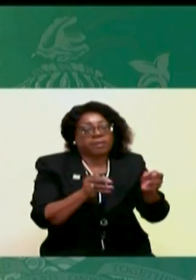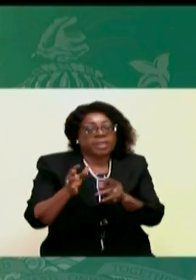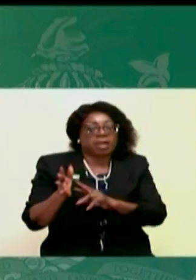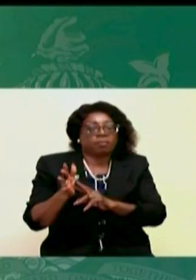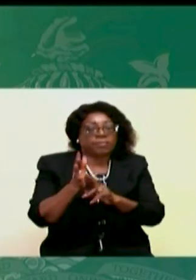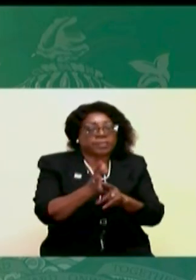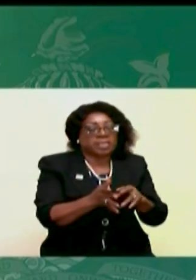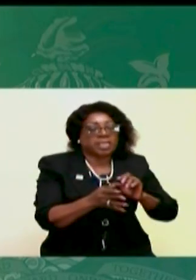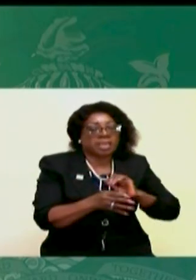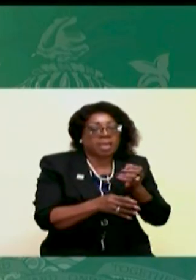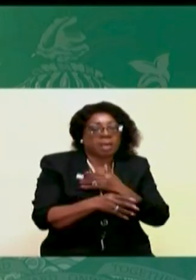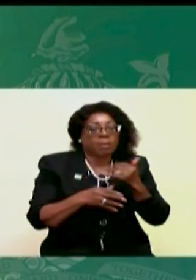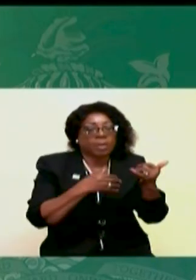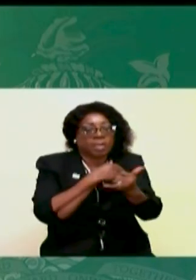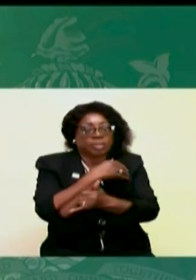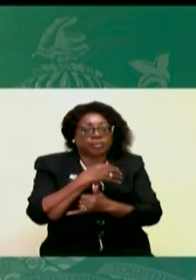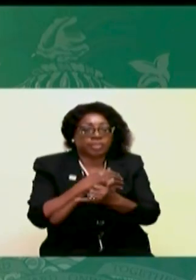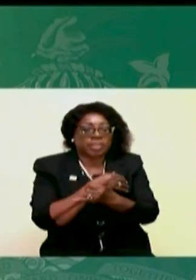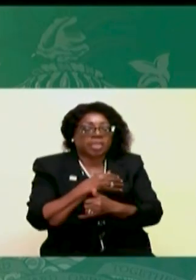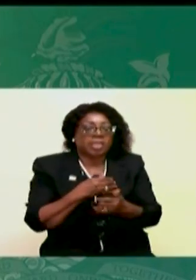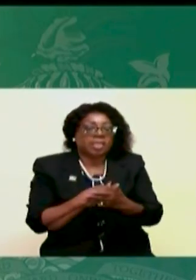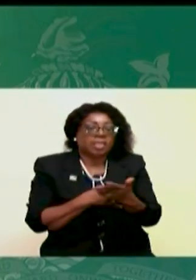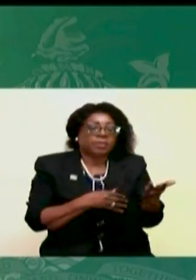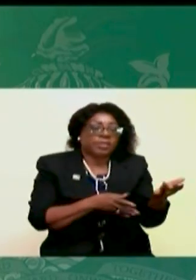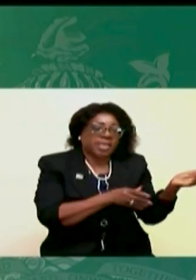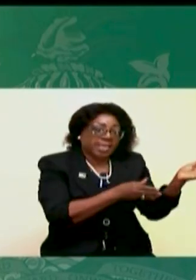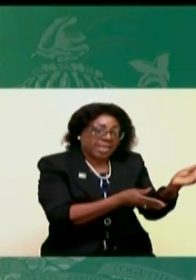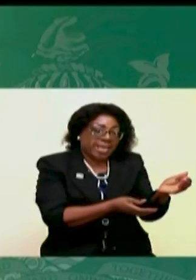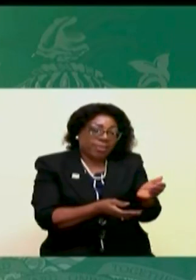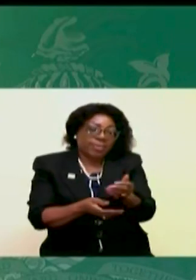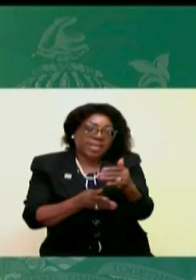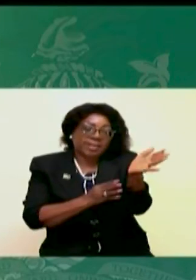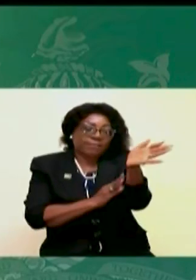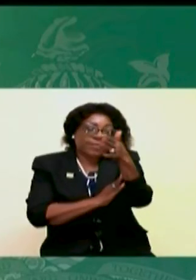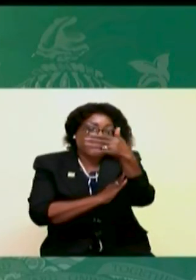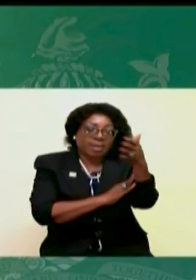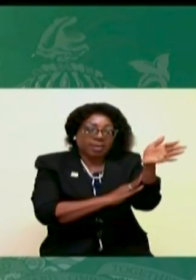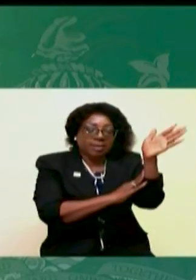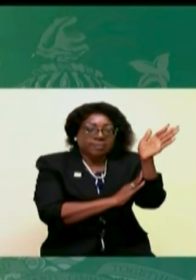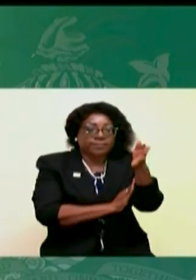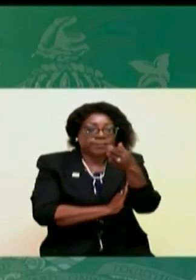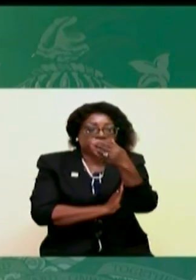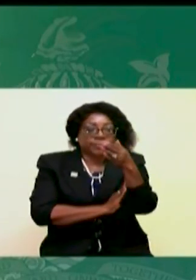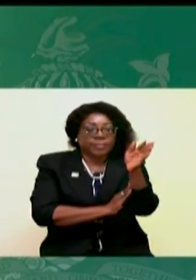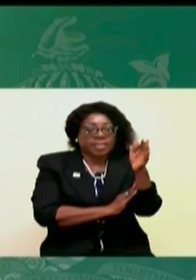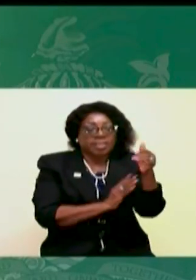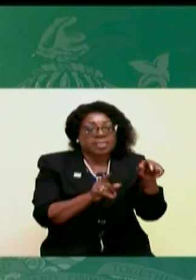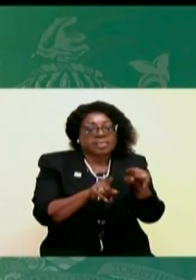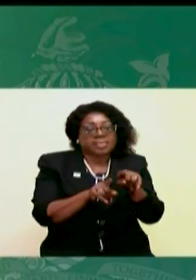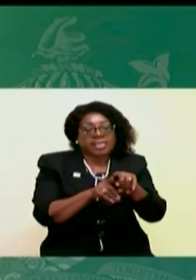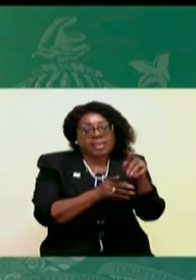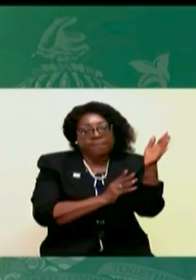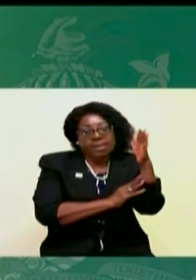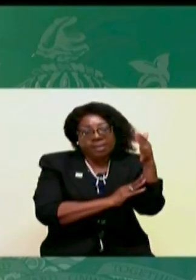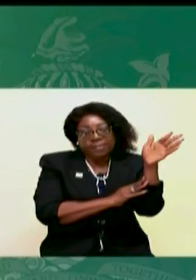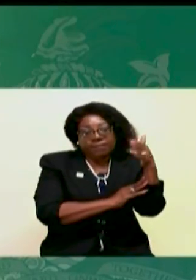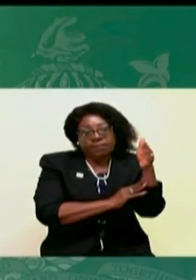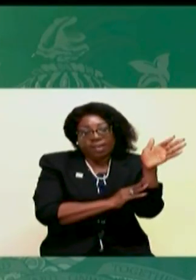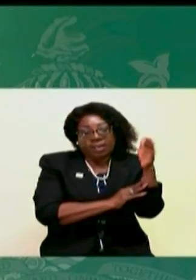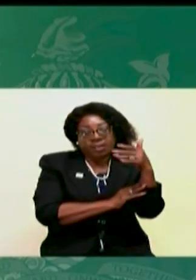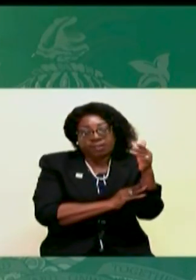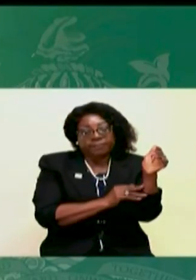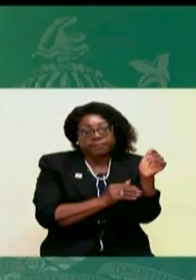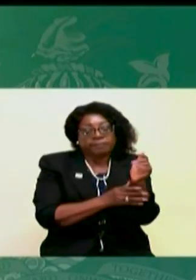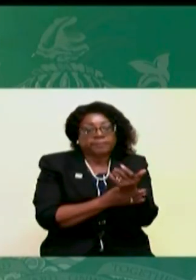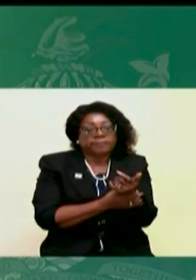Madam Speaker, they were there carrying the flag, Darren Forbes. That same flag of the Bahamas that we heard Seabreeze talk